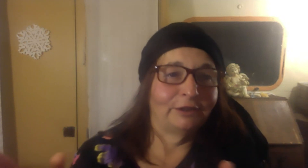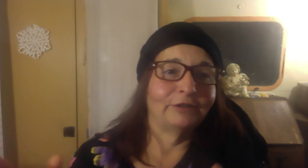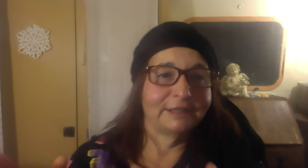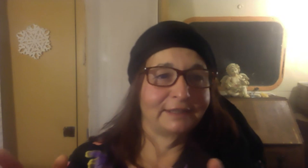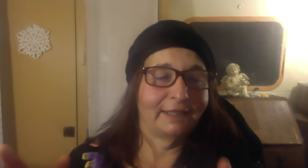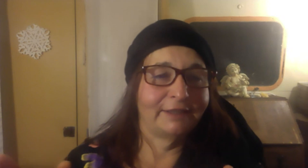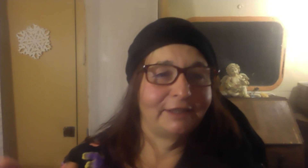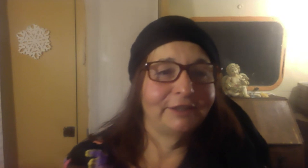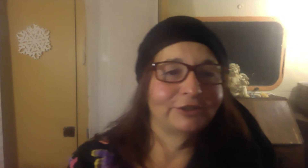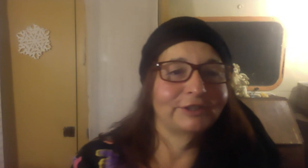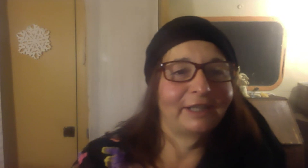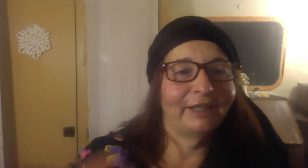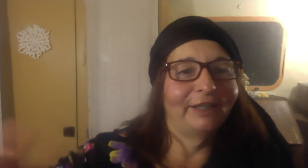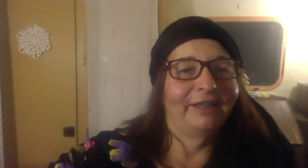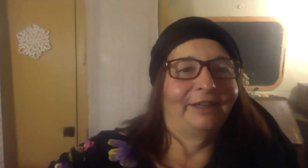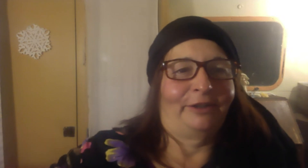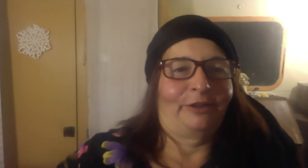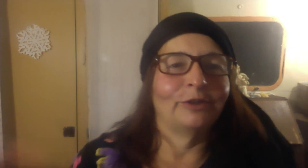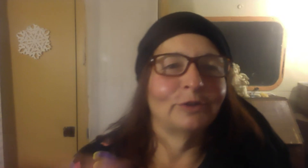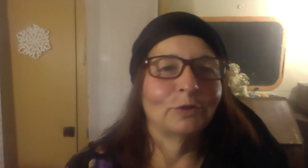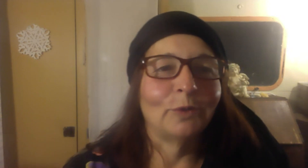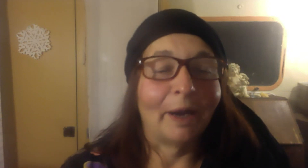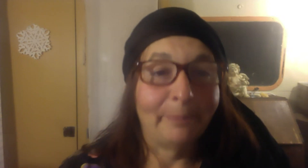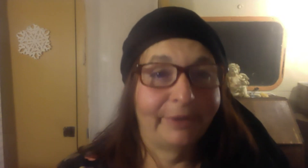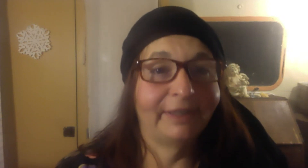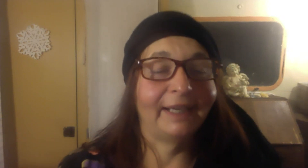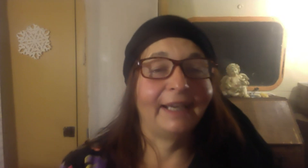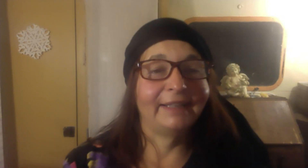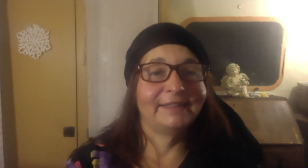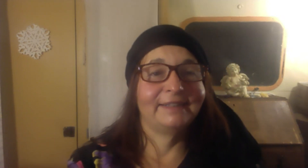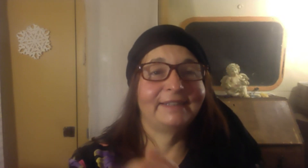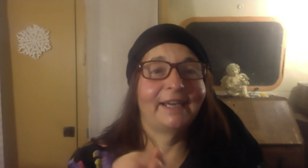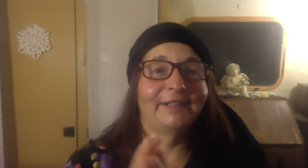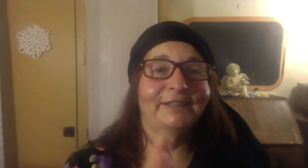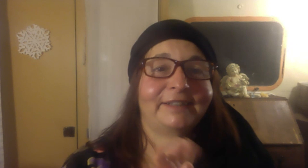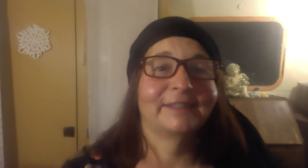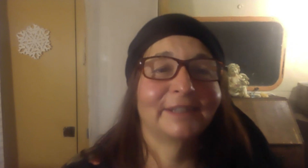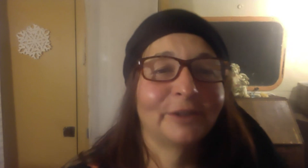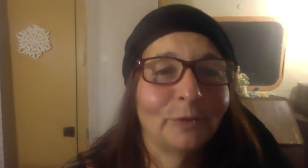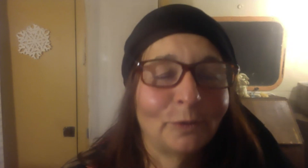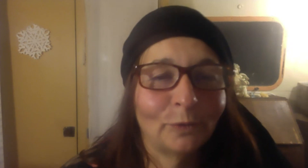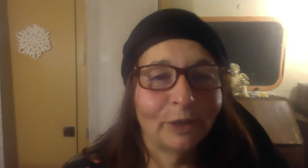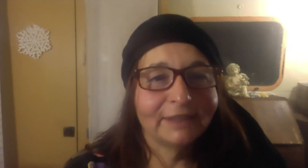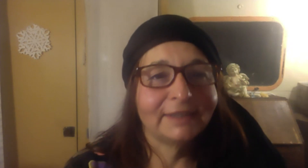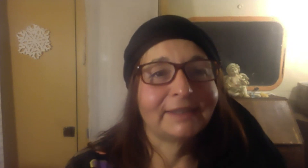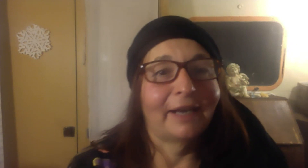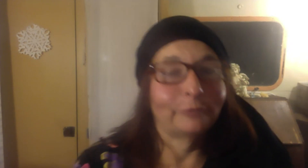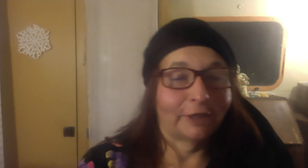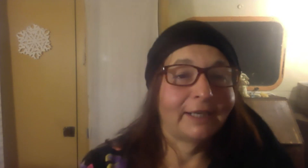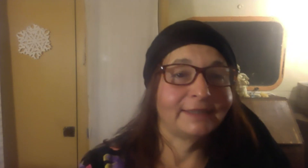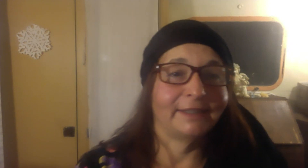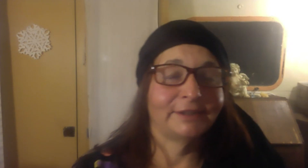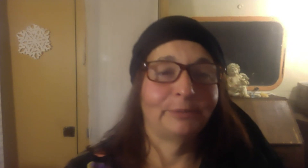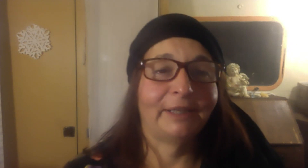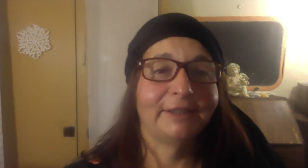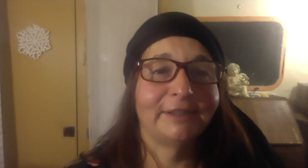didn't always stay teenagers, they grew up, and that is what is the time for